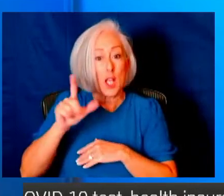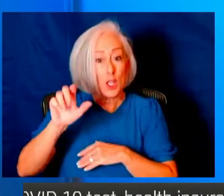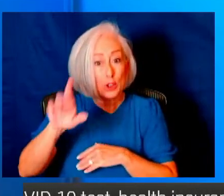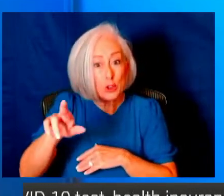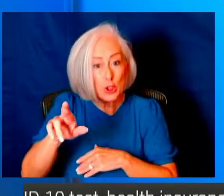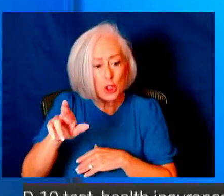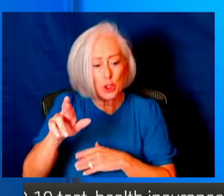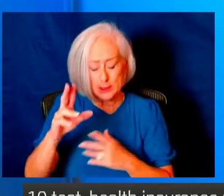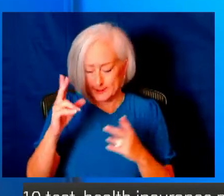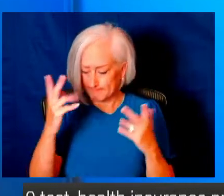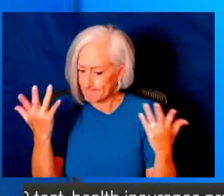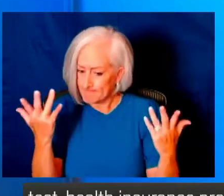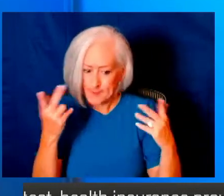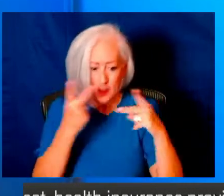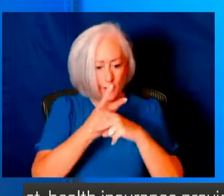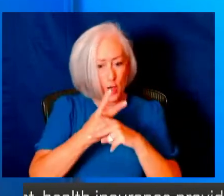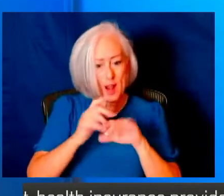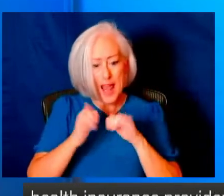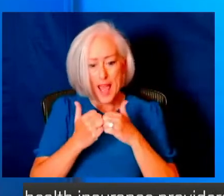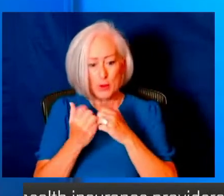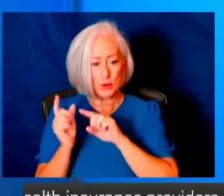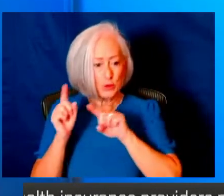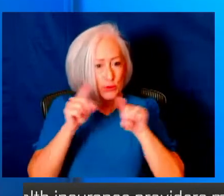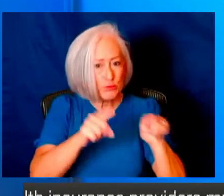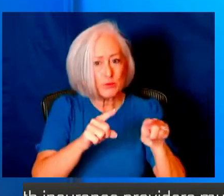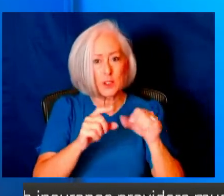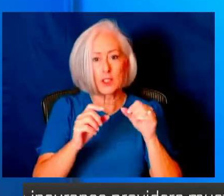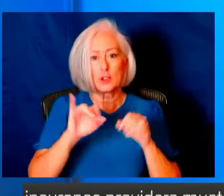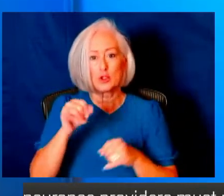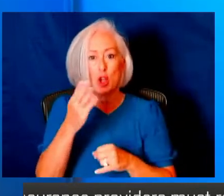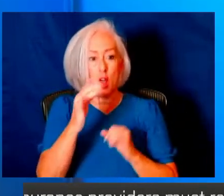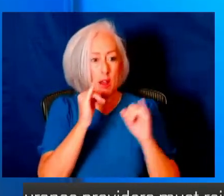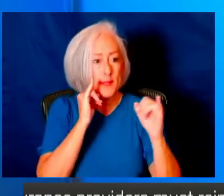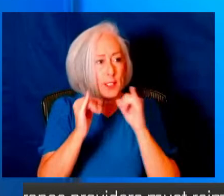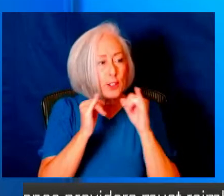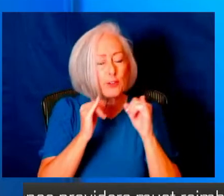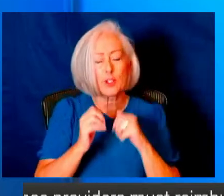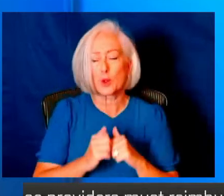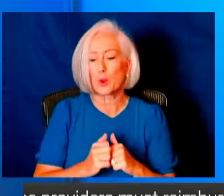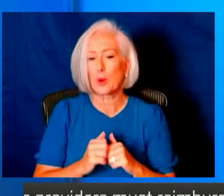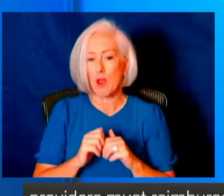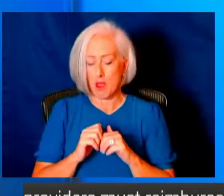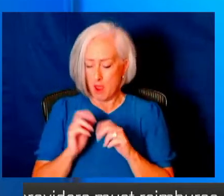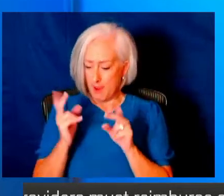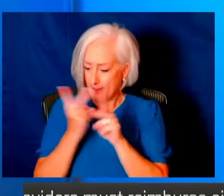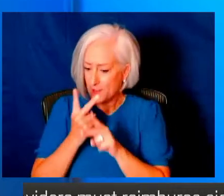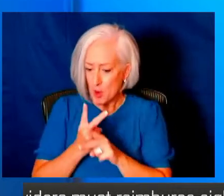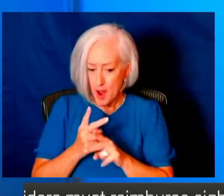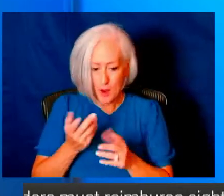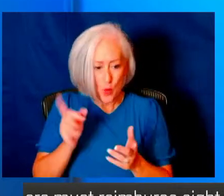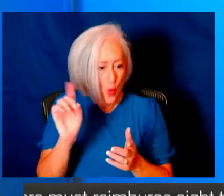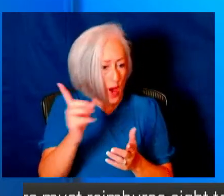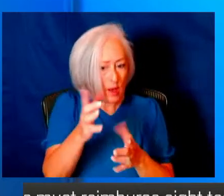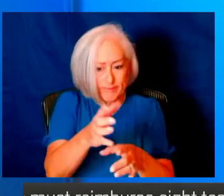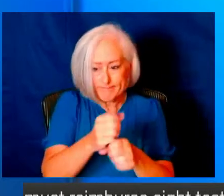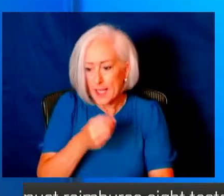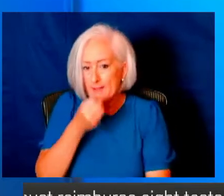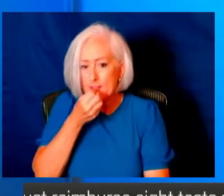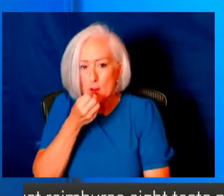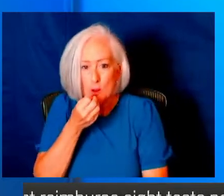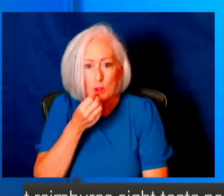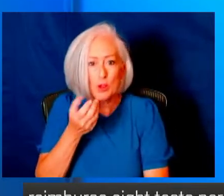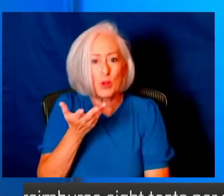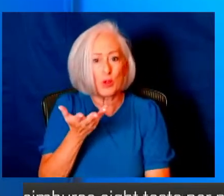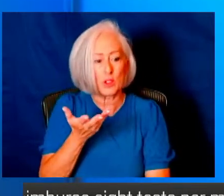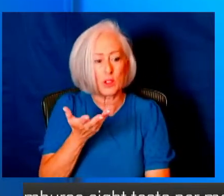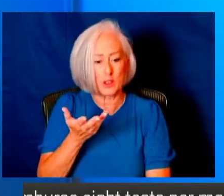job interview. They're trying to figure out how to feed themselves. They're figuring out which